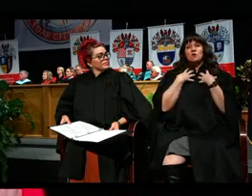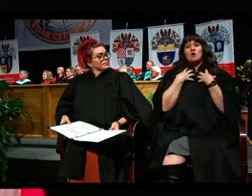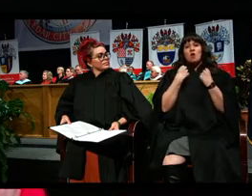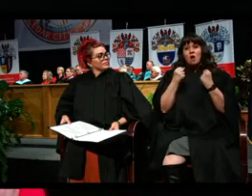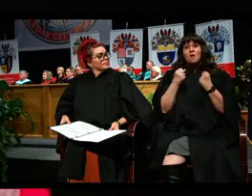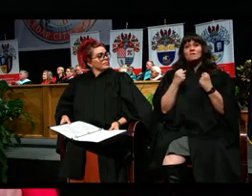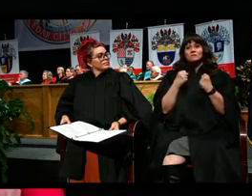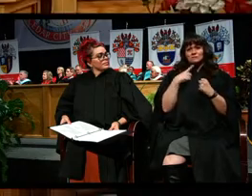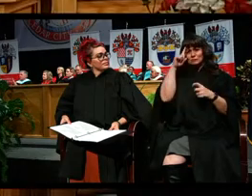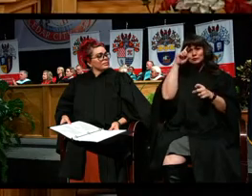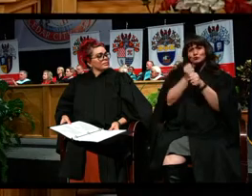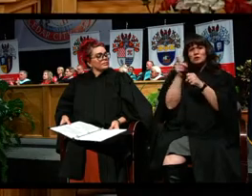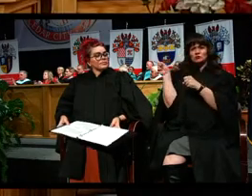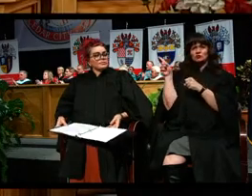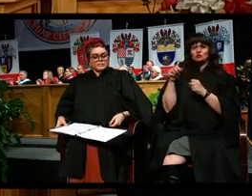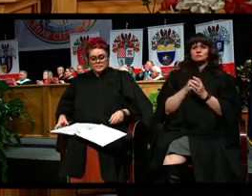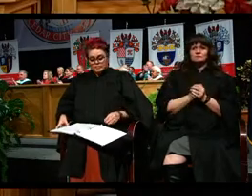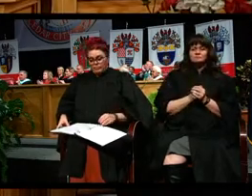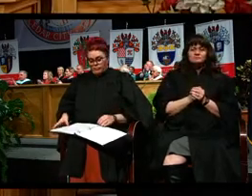hands."